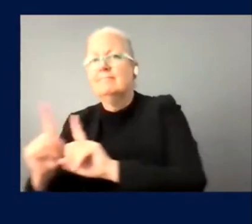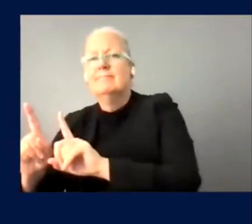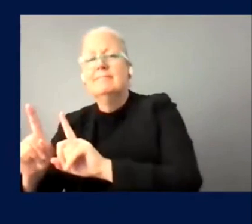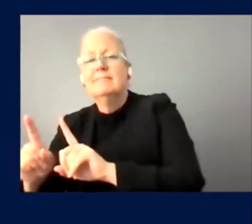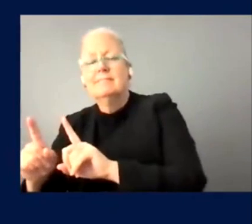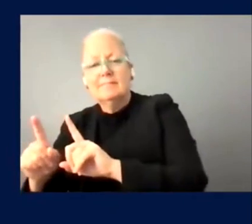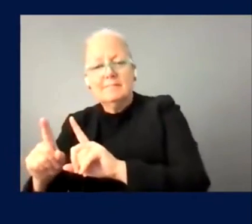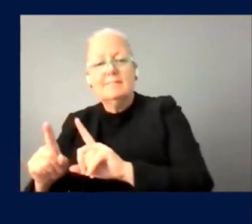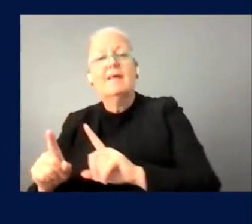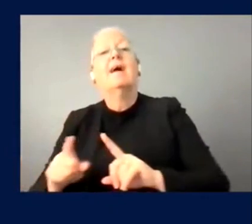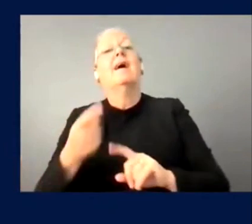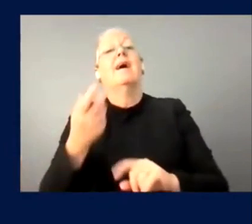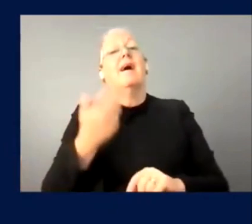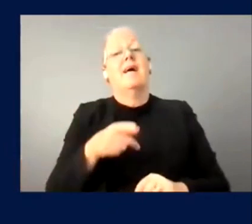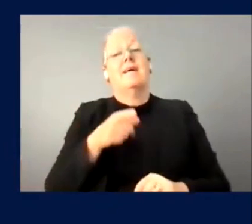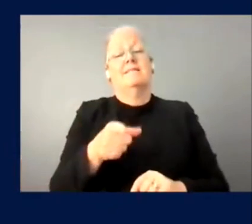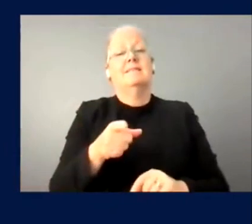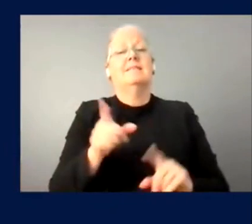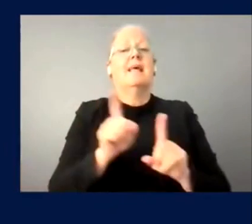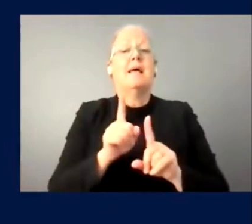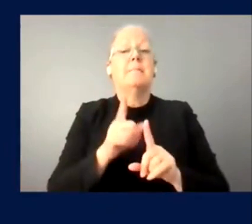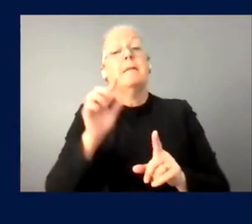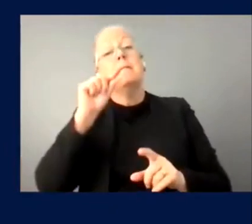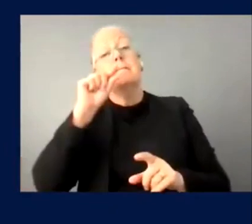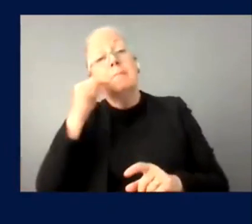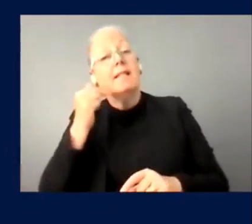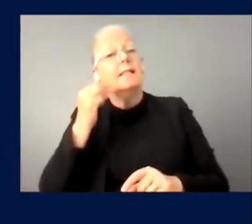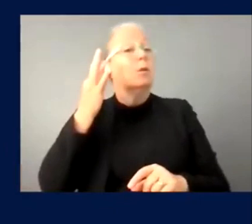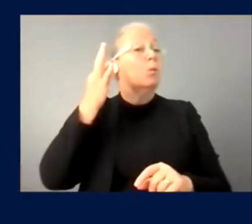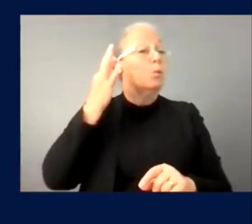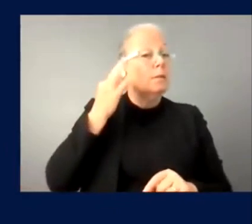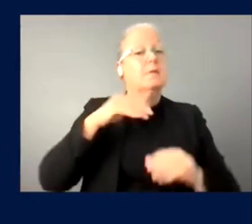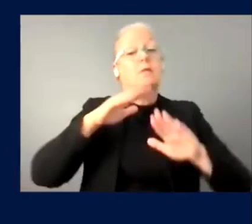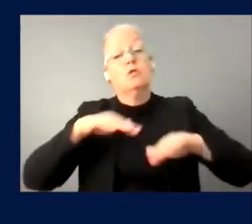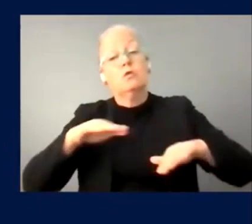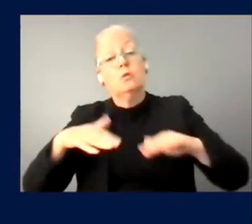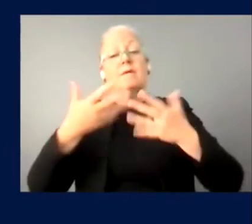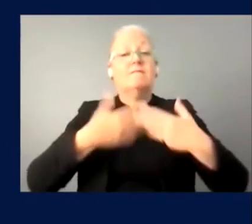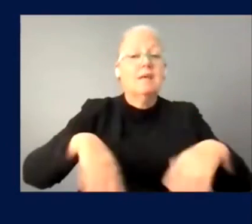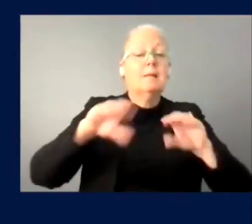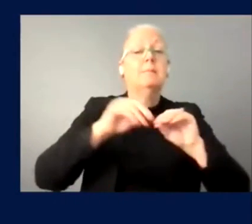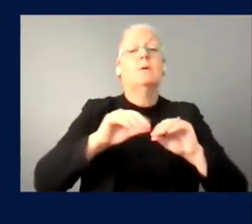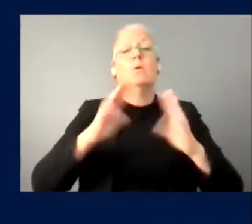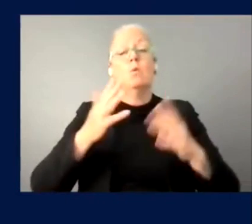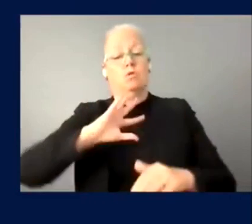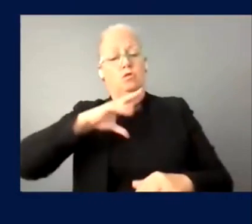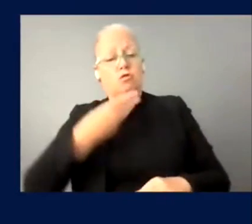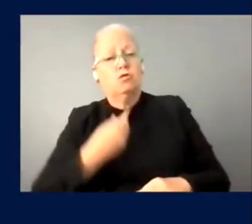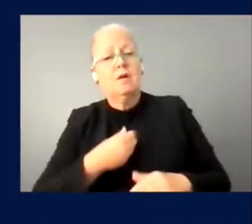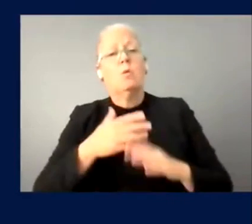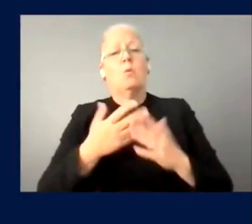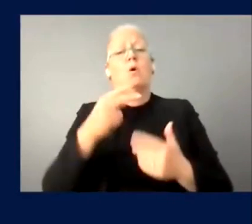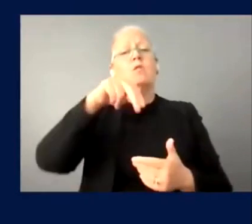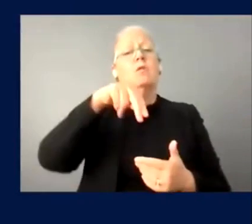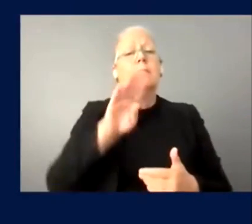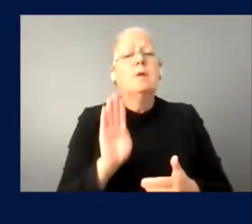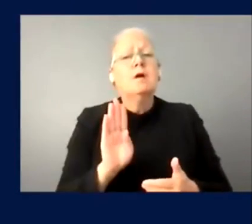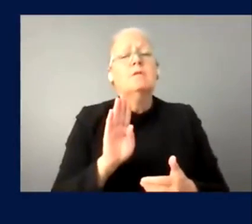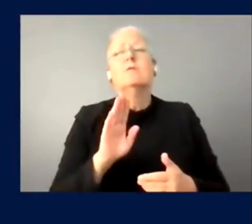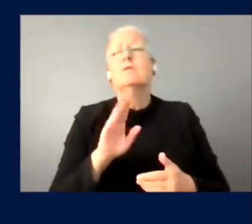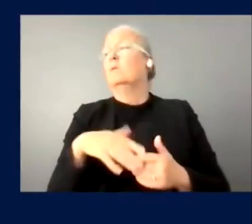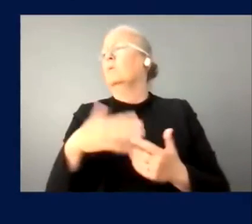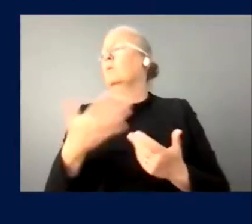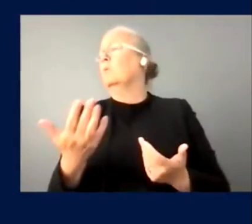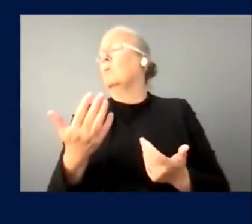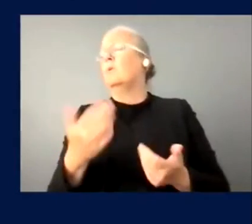toilets, not only is this more accessible for trans and non-binary people, but also people that have to have a